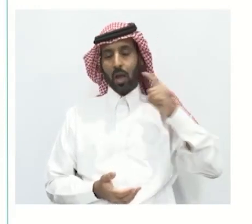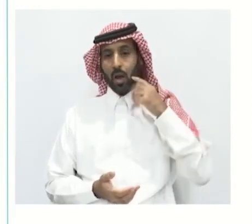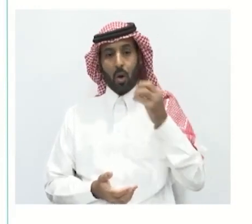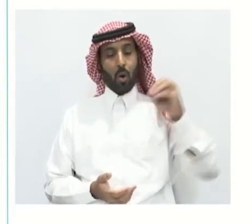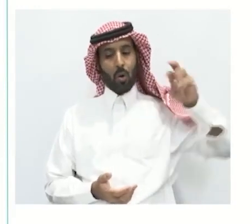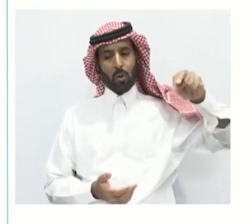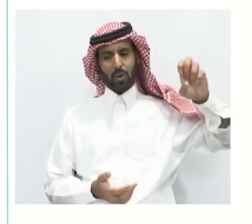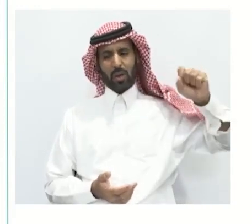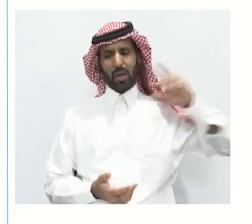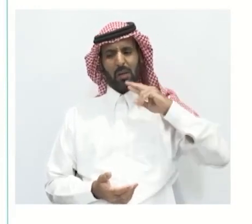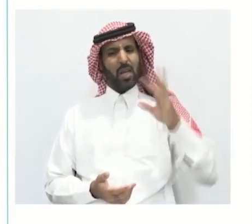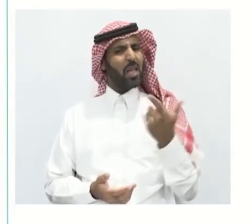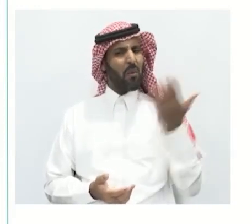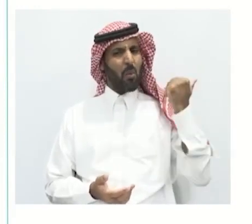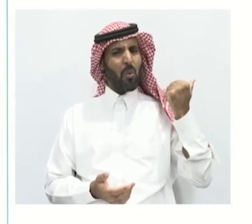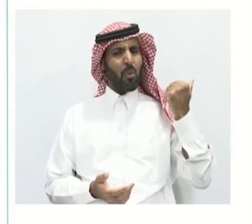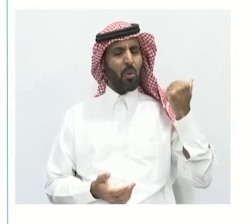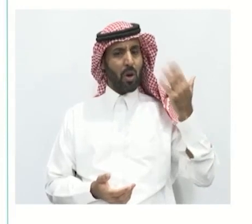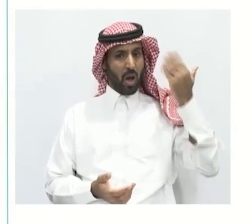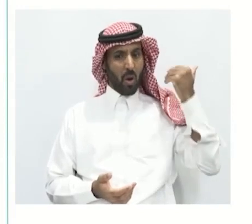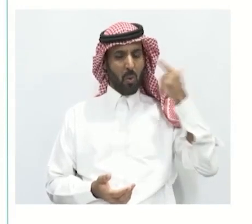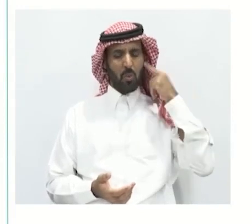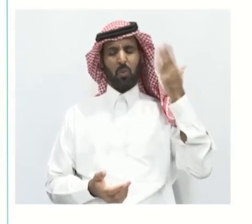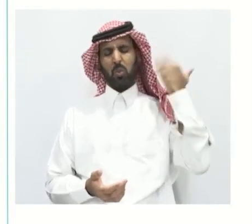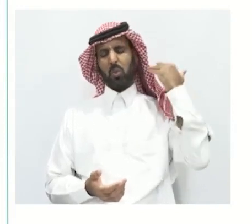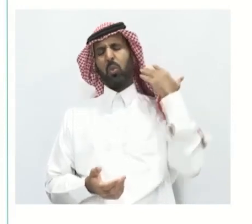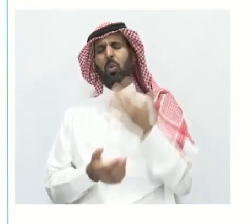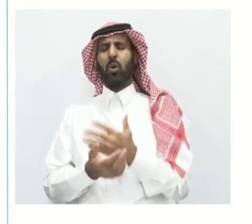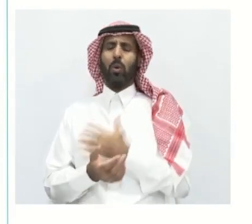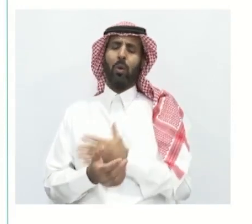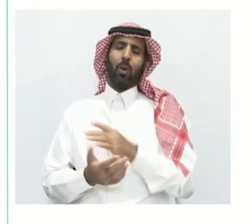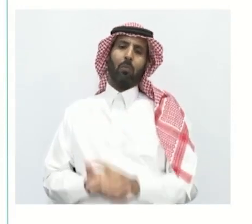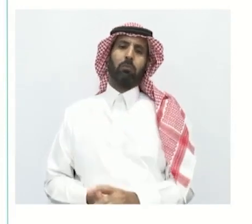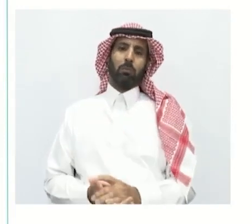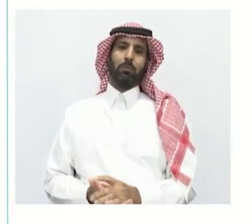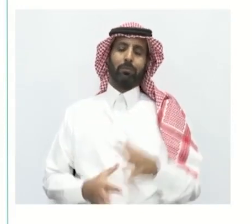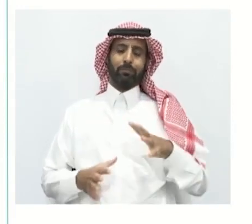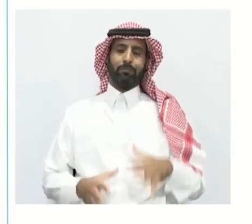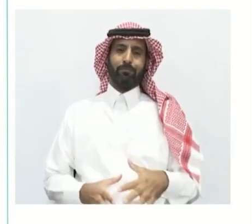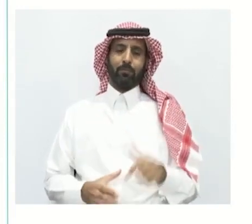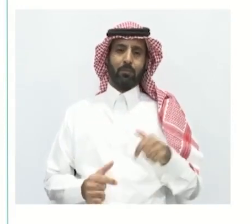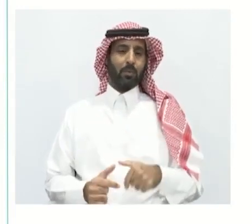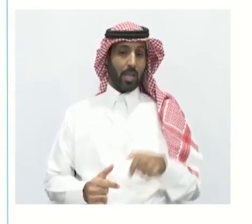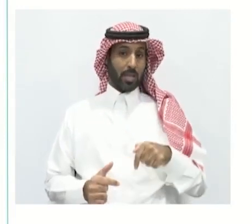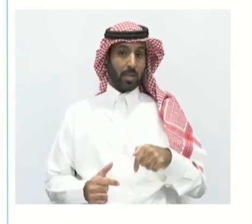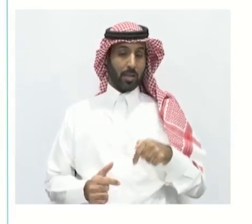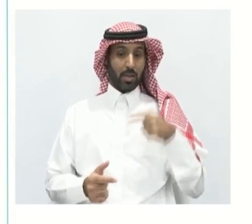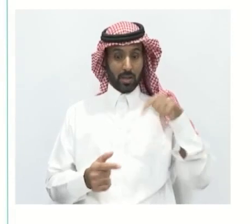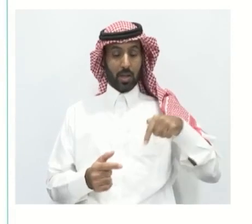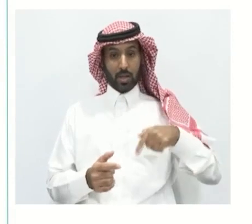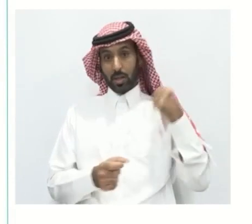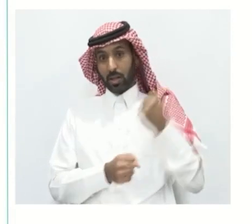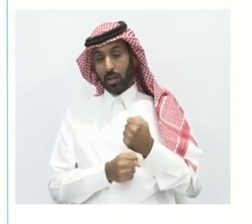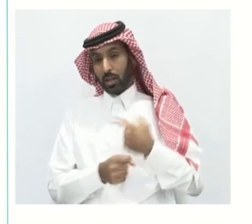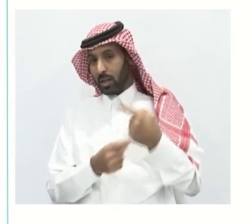feel? The answer here, Umar used to always feel tired in the past. Now, but now, talking about the